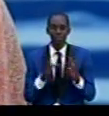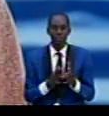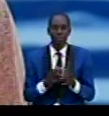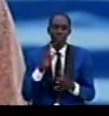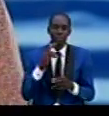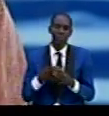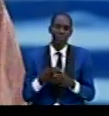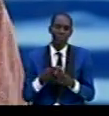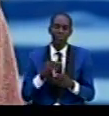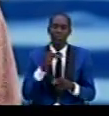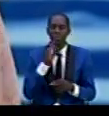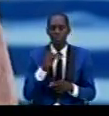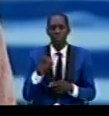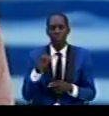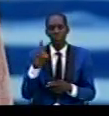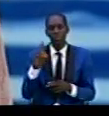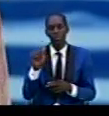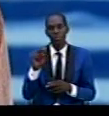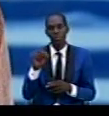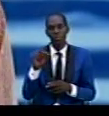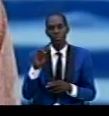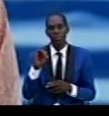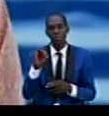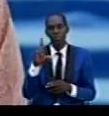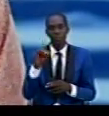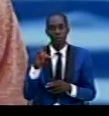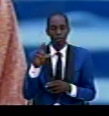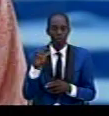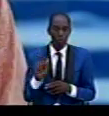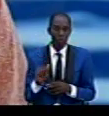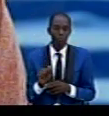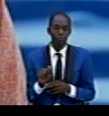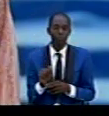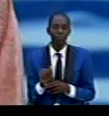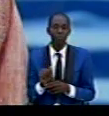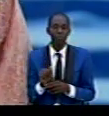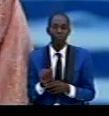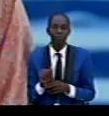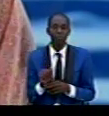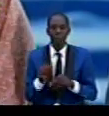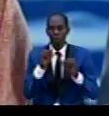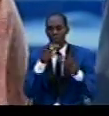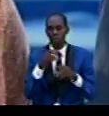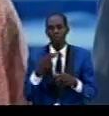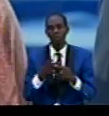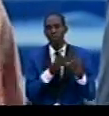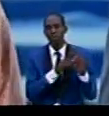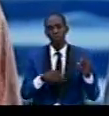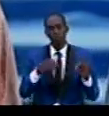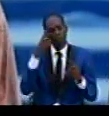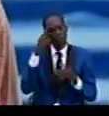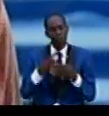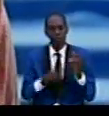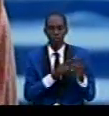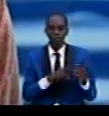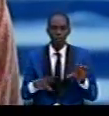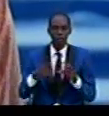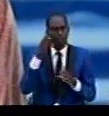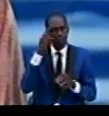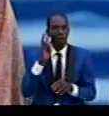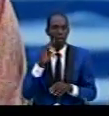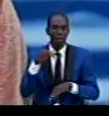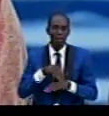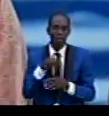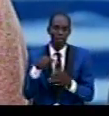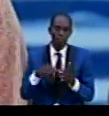Ali Damilola Rachel from Bethel District, Apata South Group. I bless the name of the Lord for what the Lord did for me in this global crusade. For a